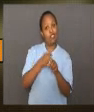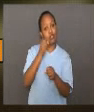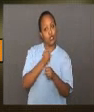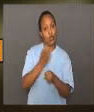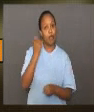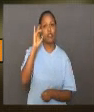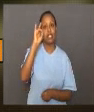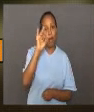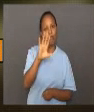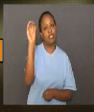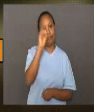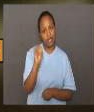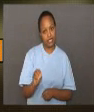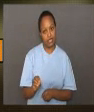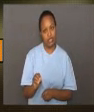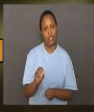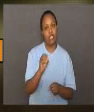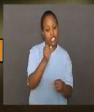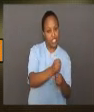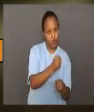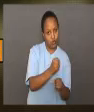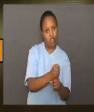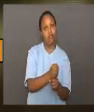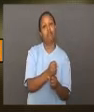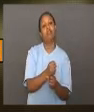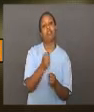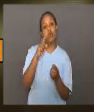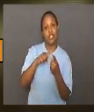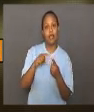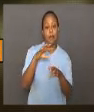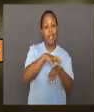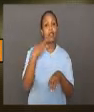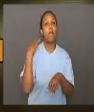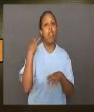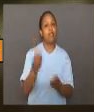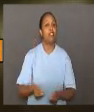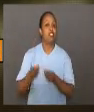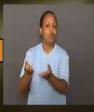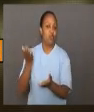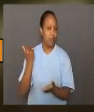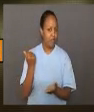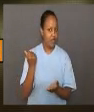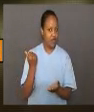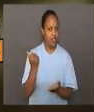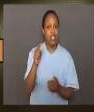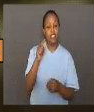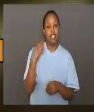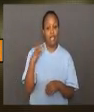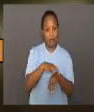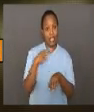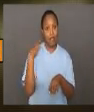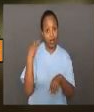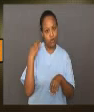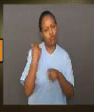pay 75% of their produce to landlords and to provide free labor for the landlord's